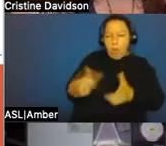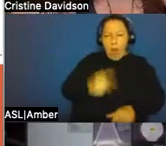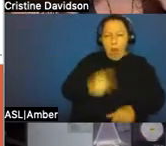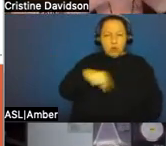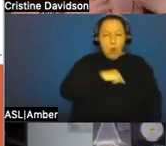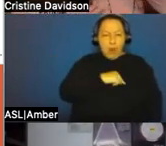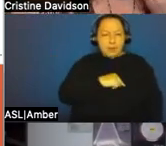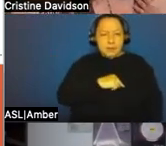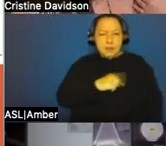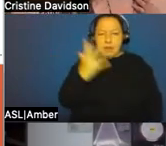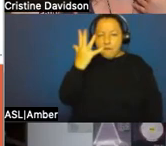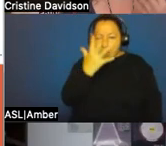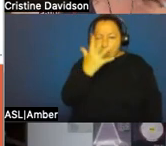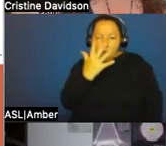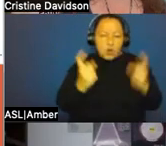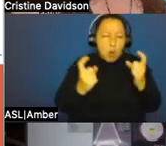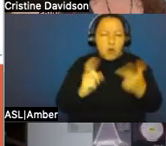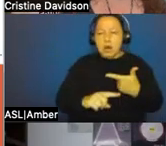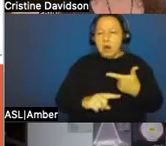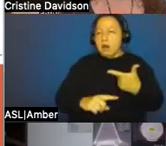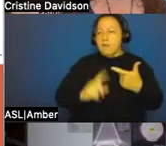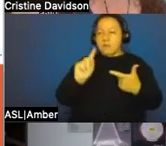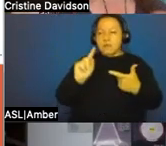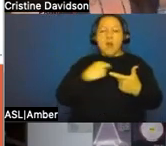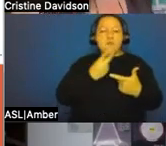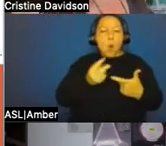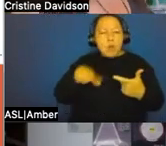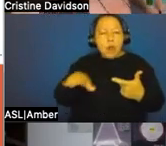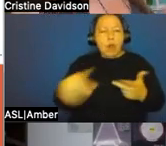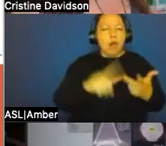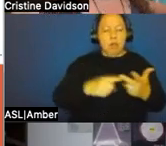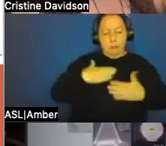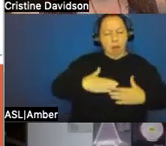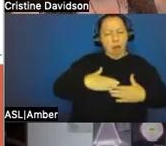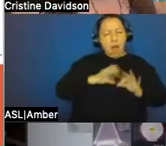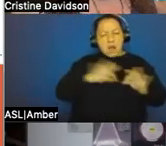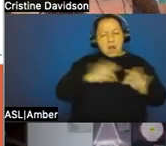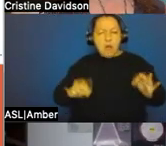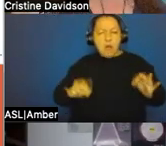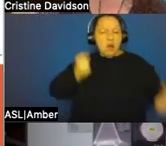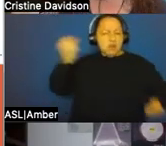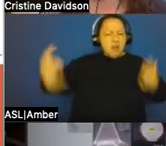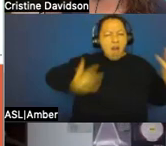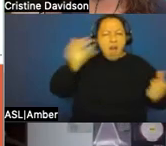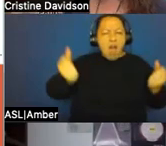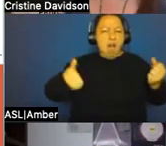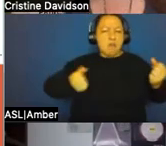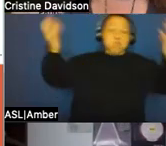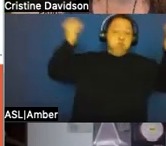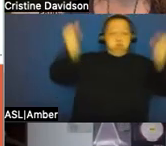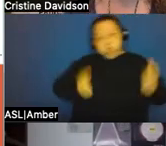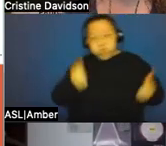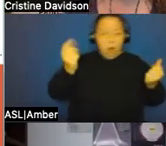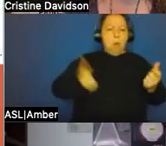their face, in their tone, in their body language, what's on the wall in the room, you know, how are